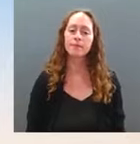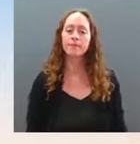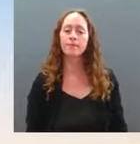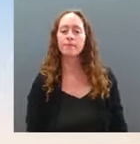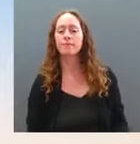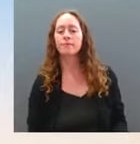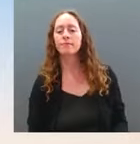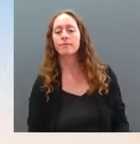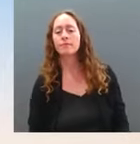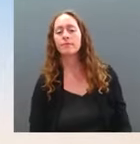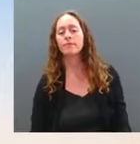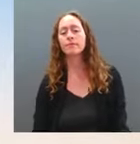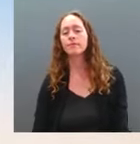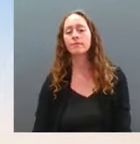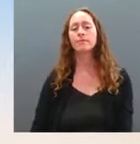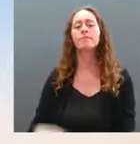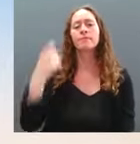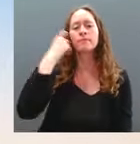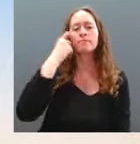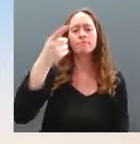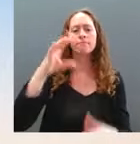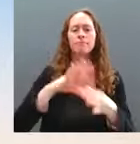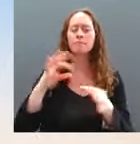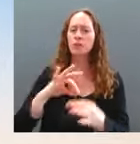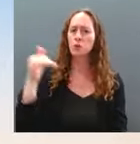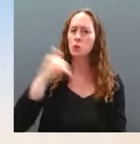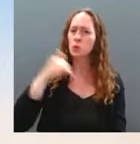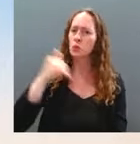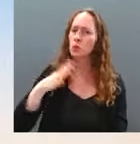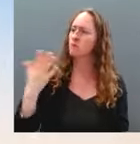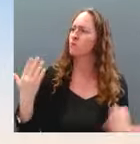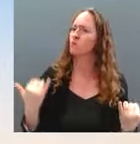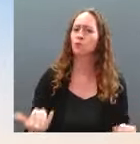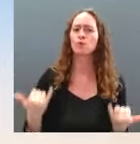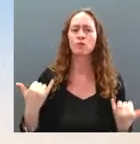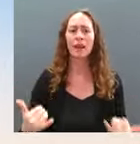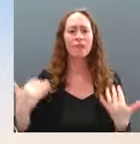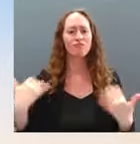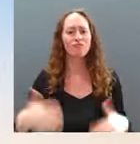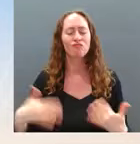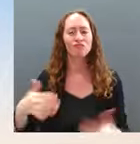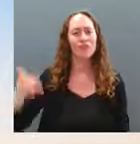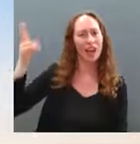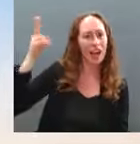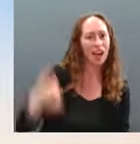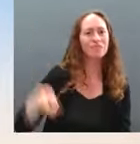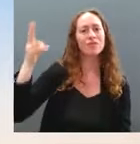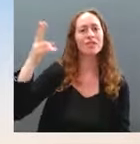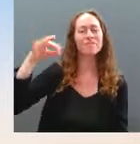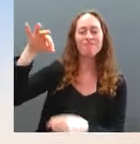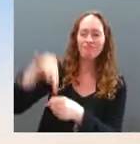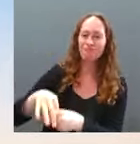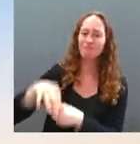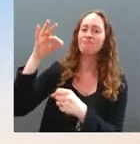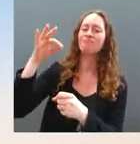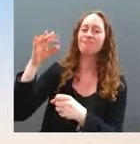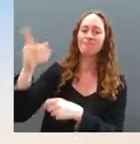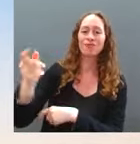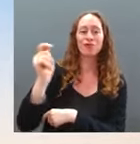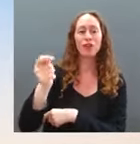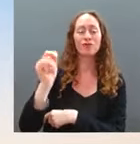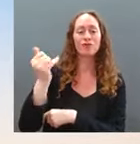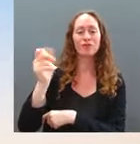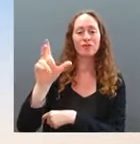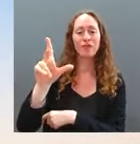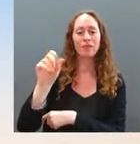for Judge Jackson to be confirmed, but no reporters were allowed in the room, no TV cameras were allowed in the room to help